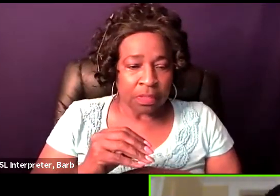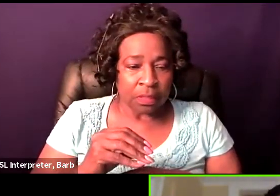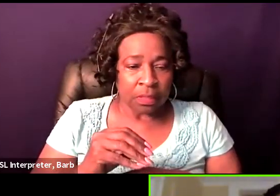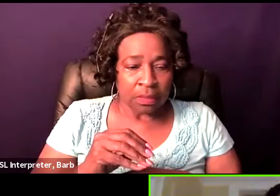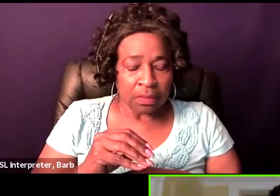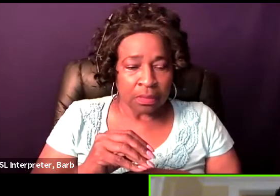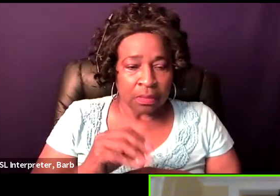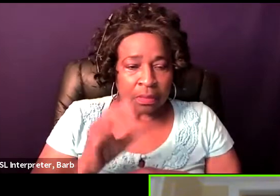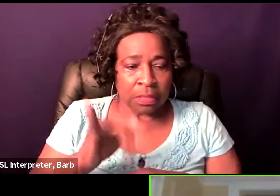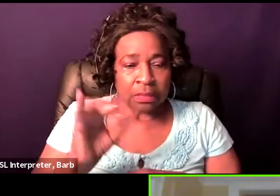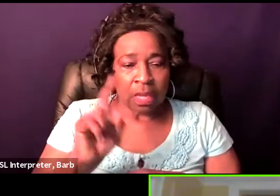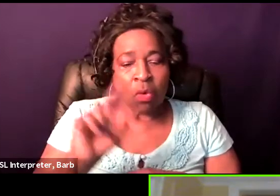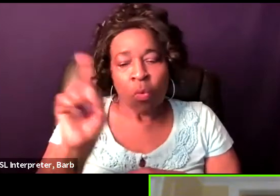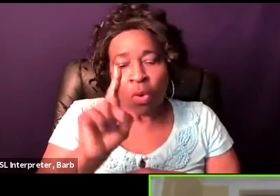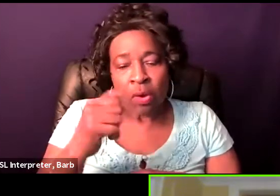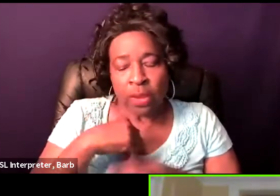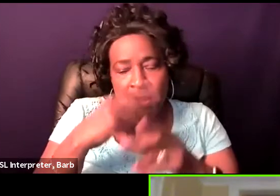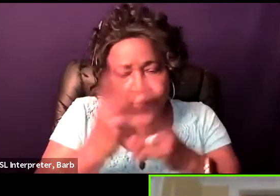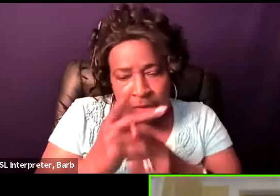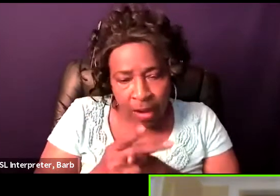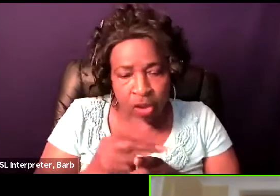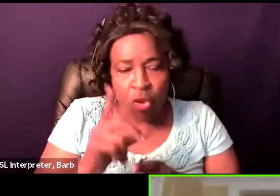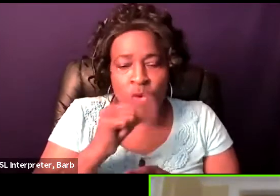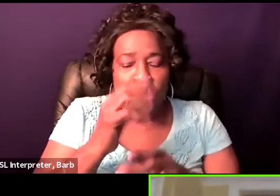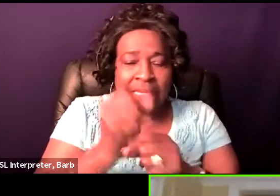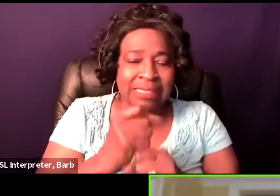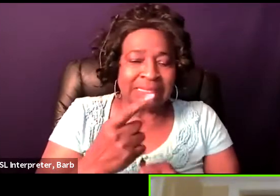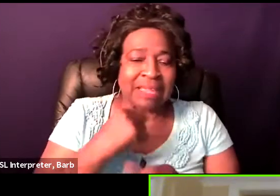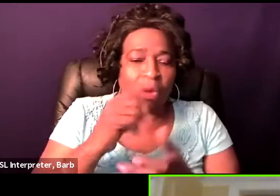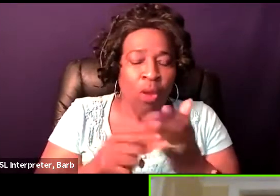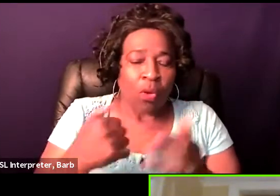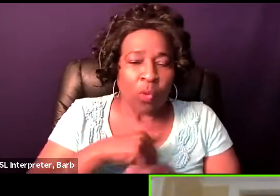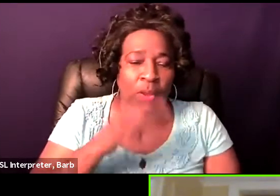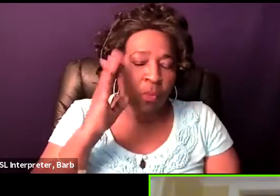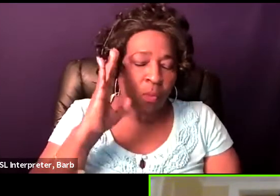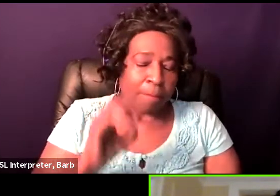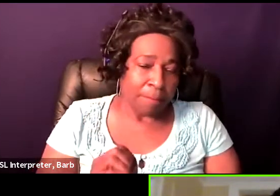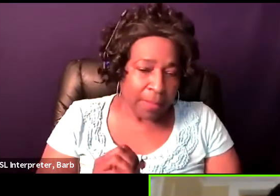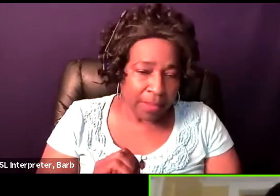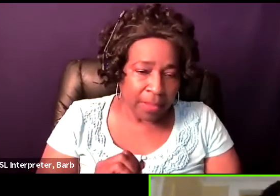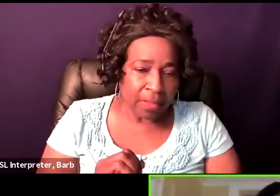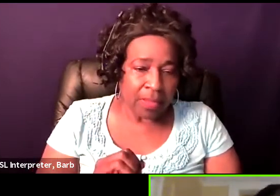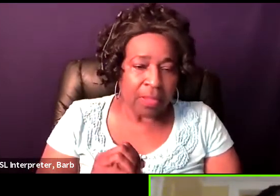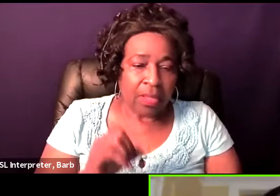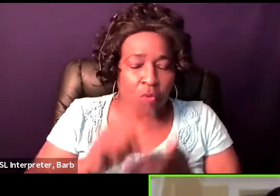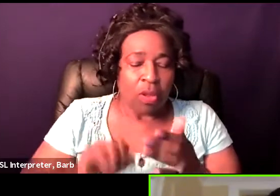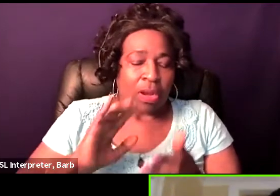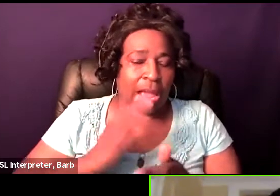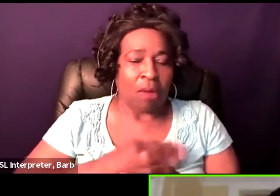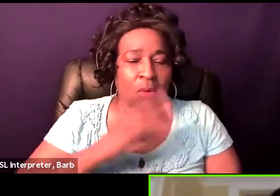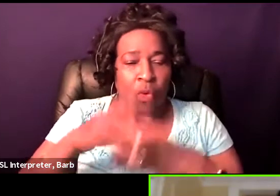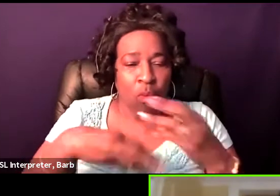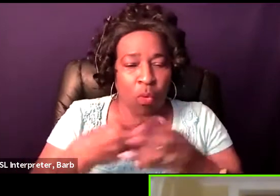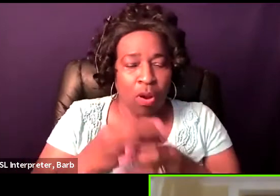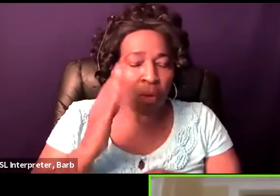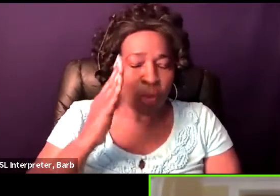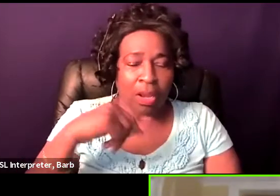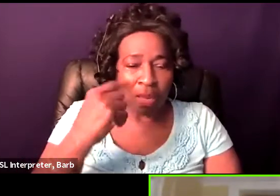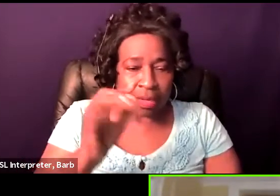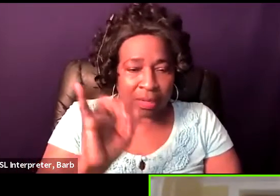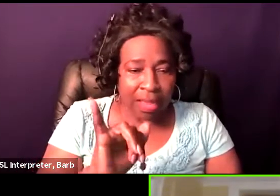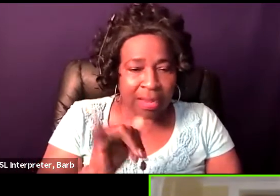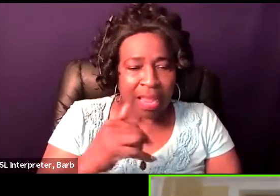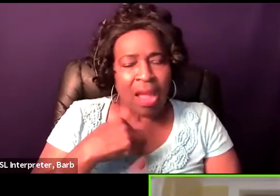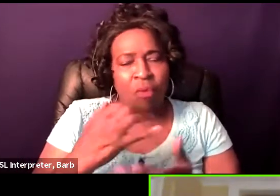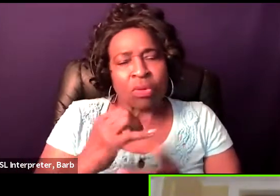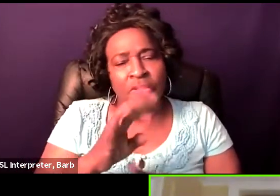we kind of figure out who gets to say what we will be, who gets to say what this world will look like. Yeah. And I wanted you to talk a little bit,